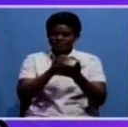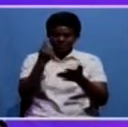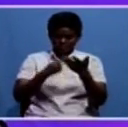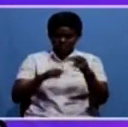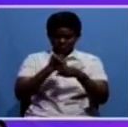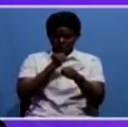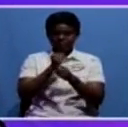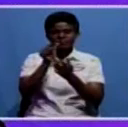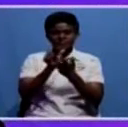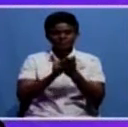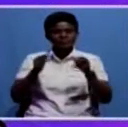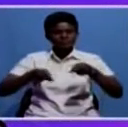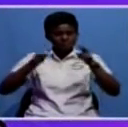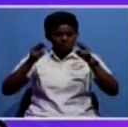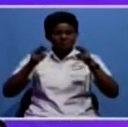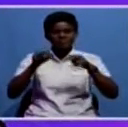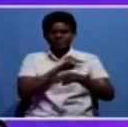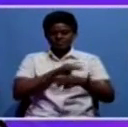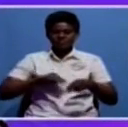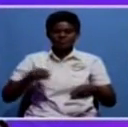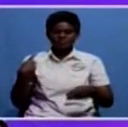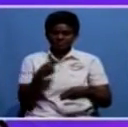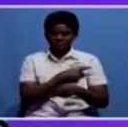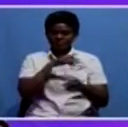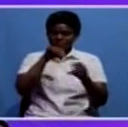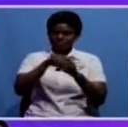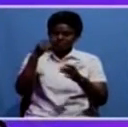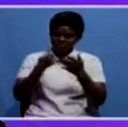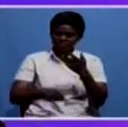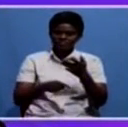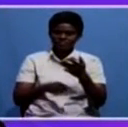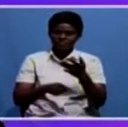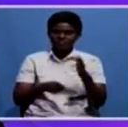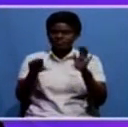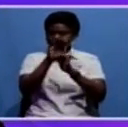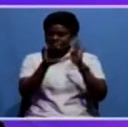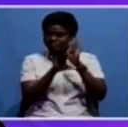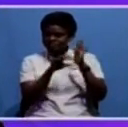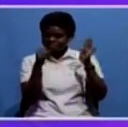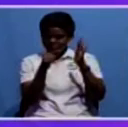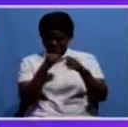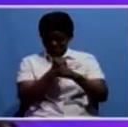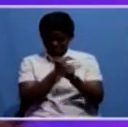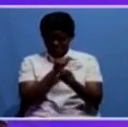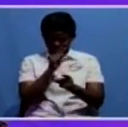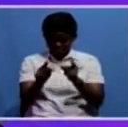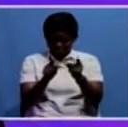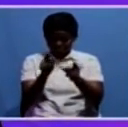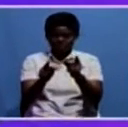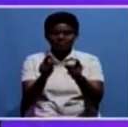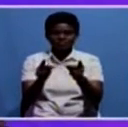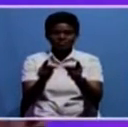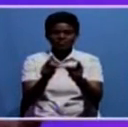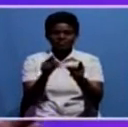the highest privilege for any member of parliament is to be part of the a constitution making process, because ultimately that's